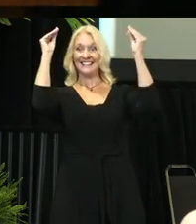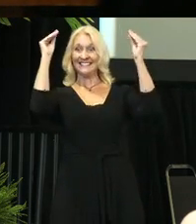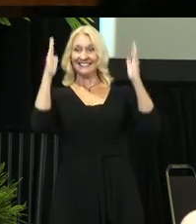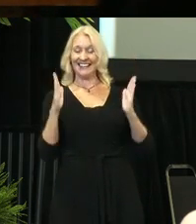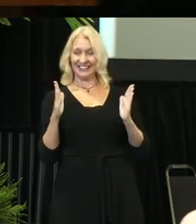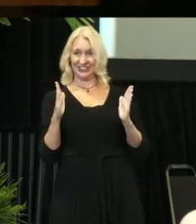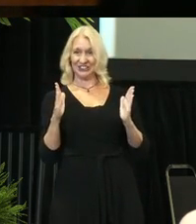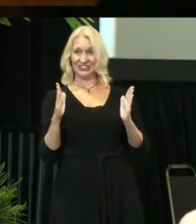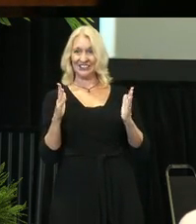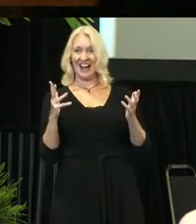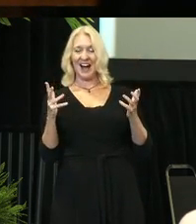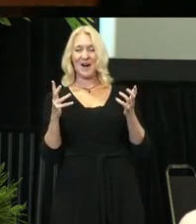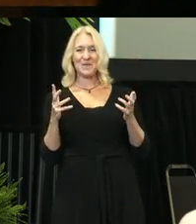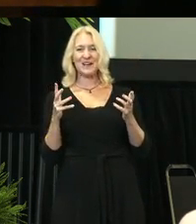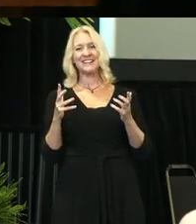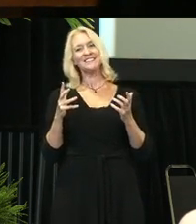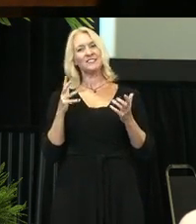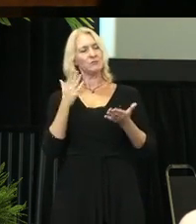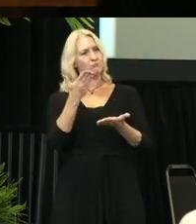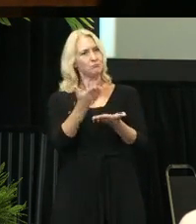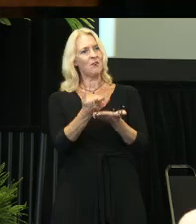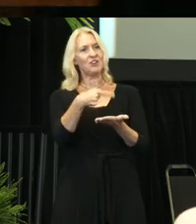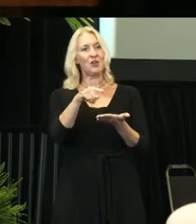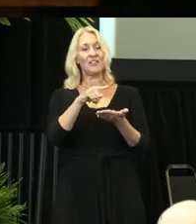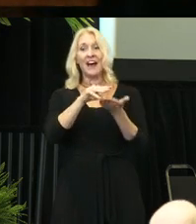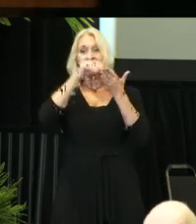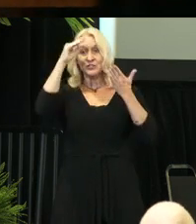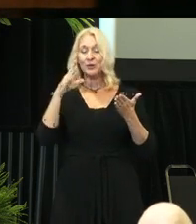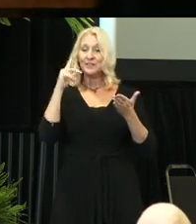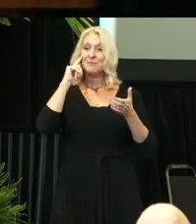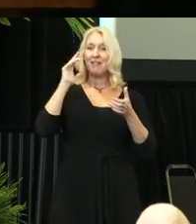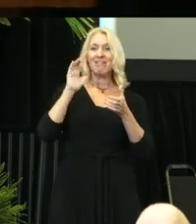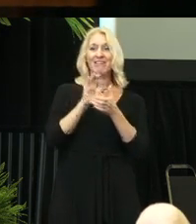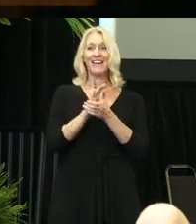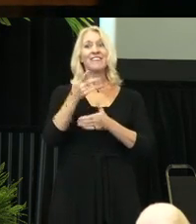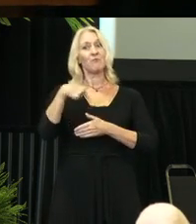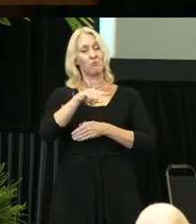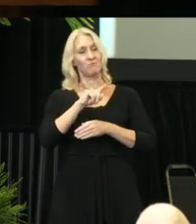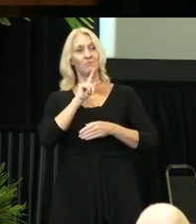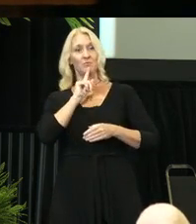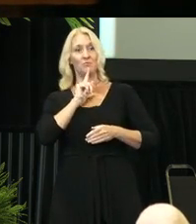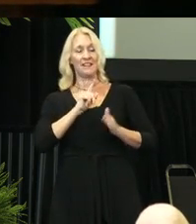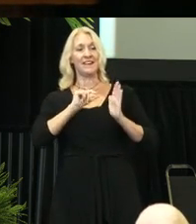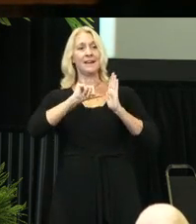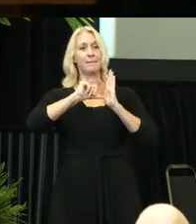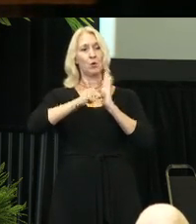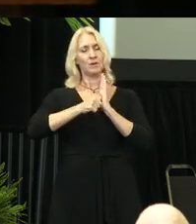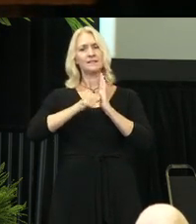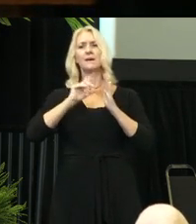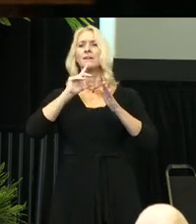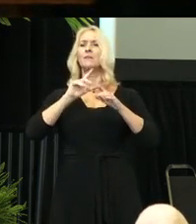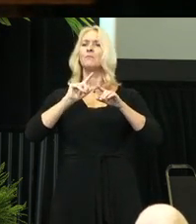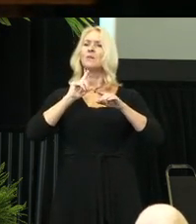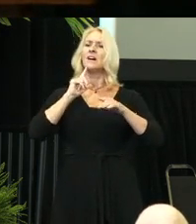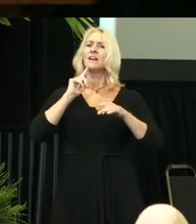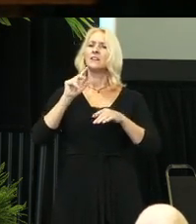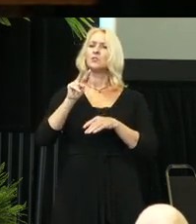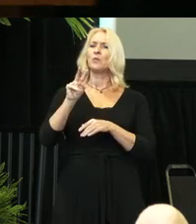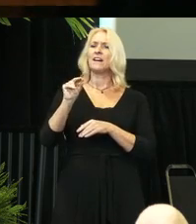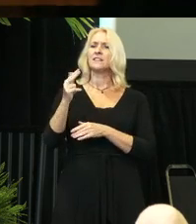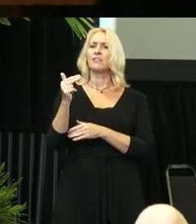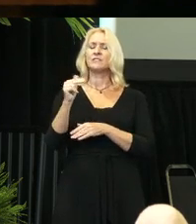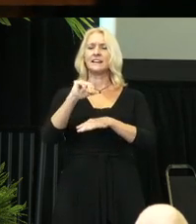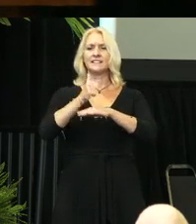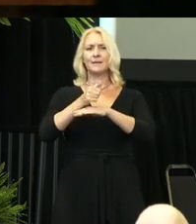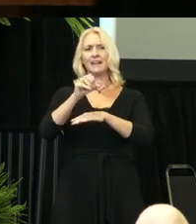they're rock stars. So in about 2013, I created the SLS conference, and it celebrates our